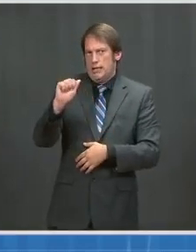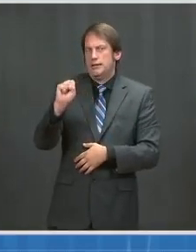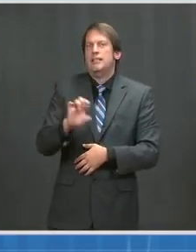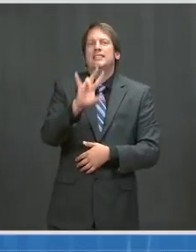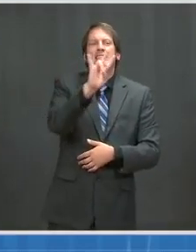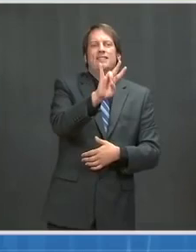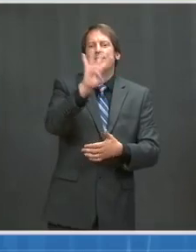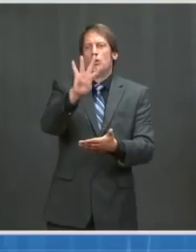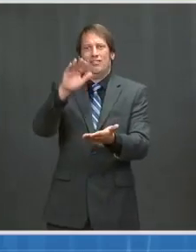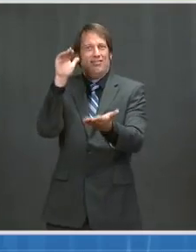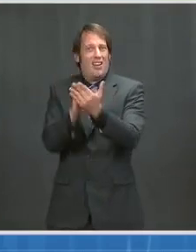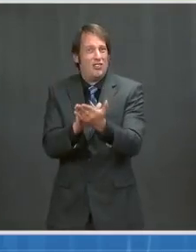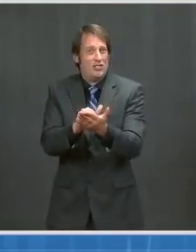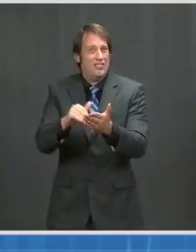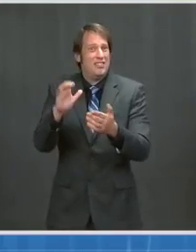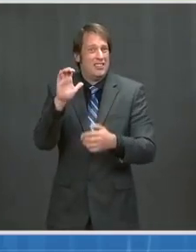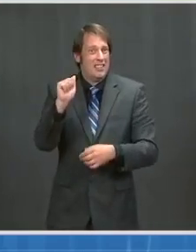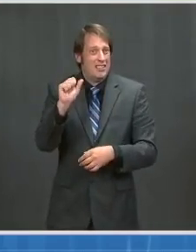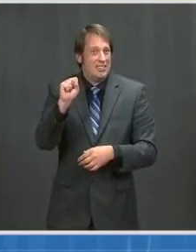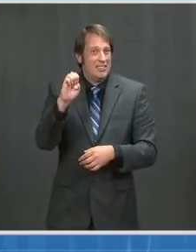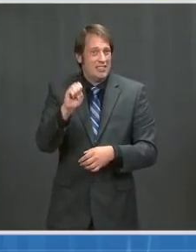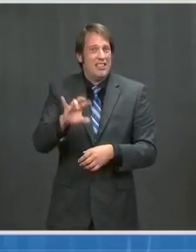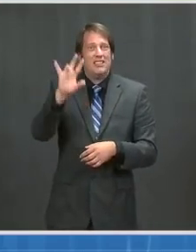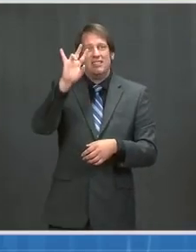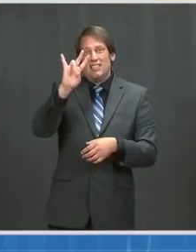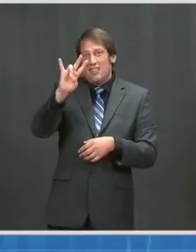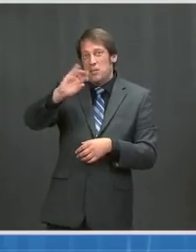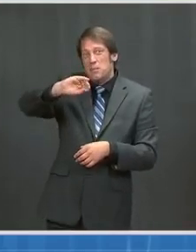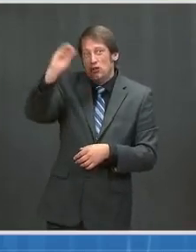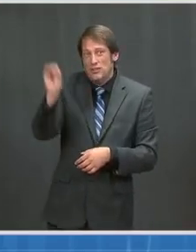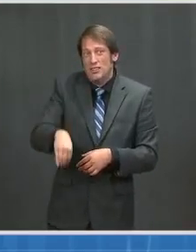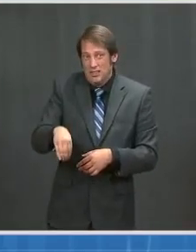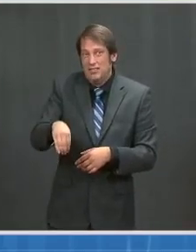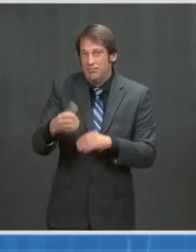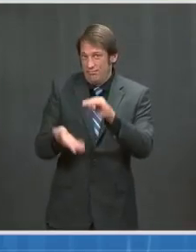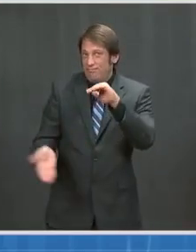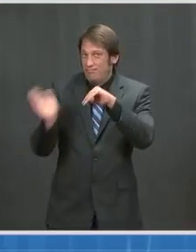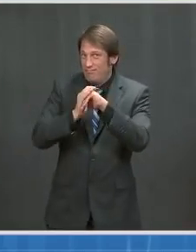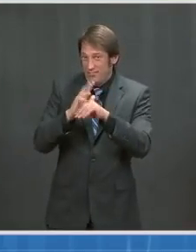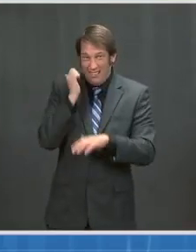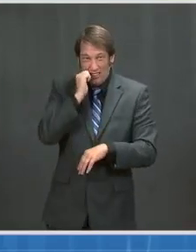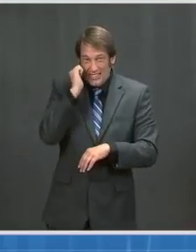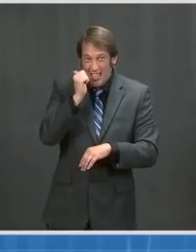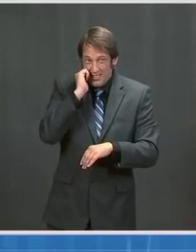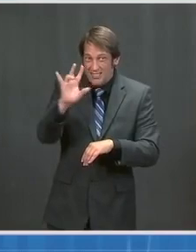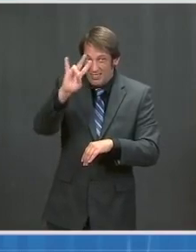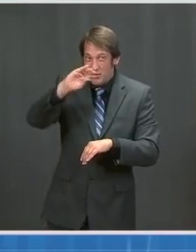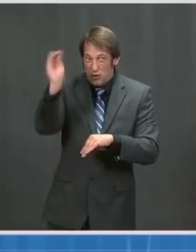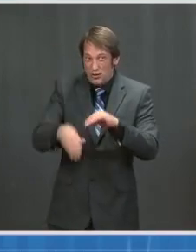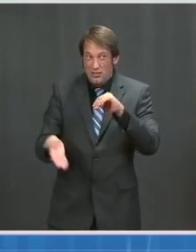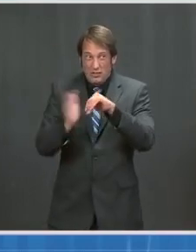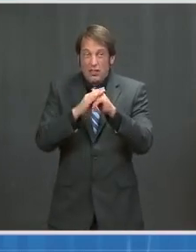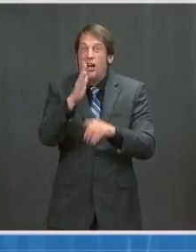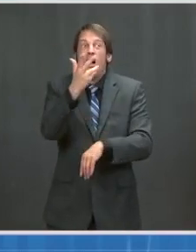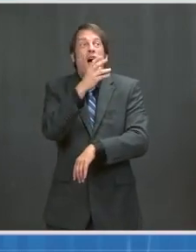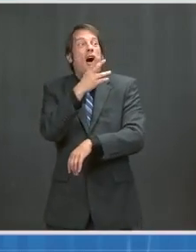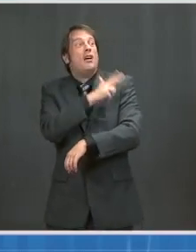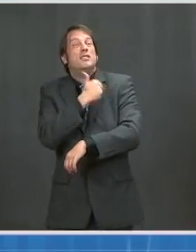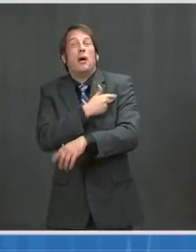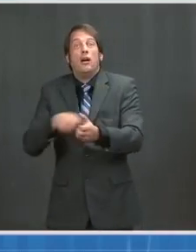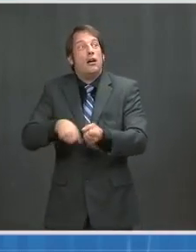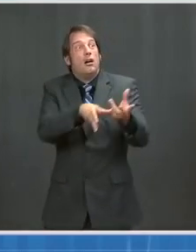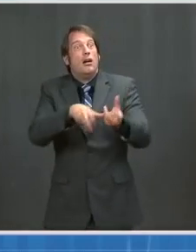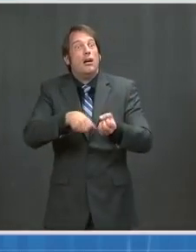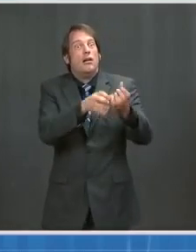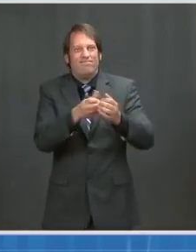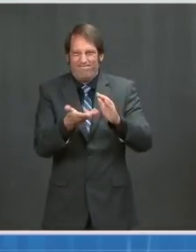approximately 7% compared to the prior 7-day period. Hospital admissions have also increased. The most recent 7-day